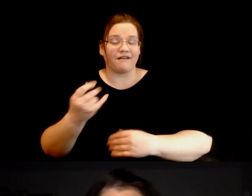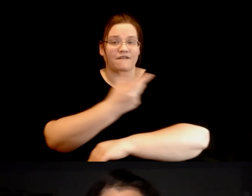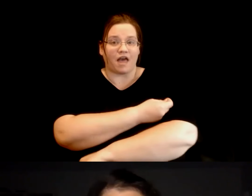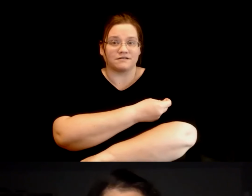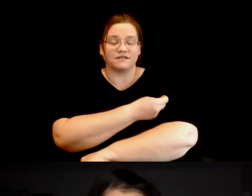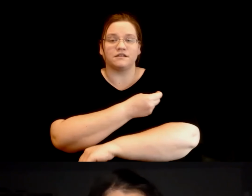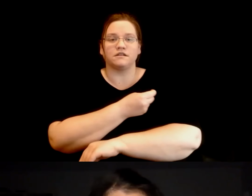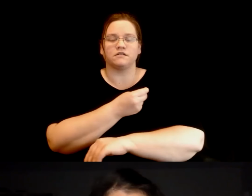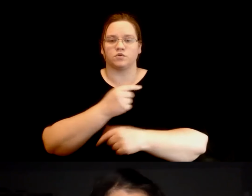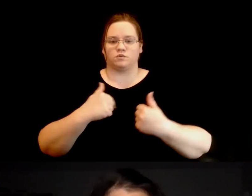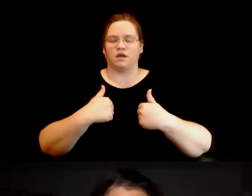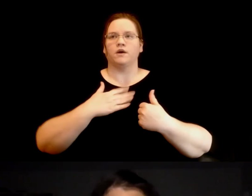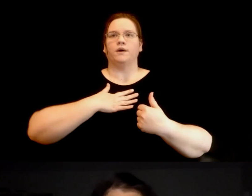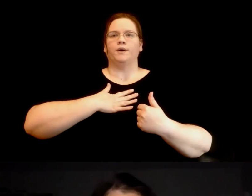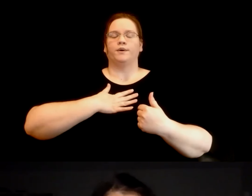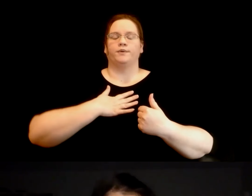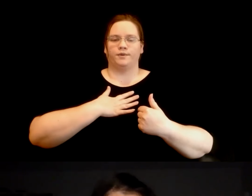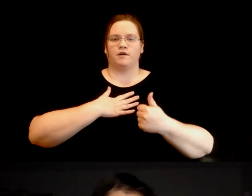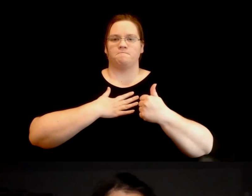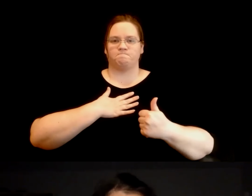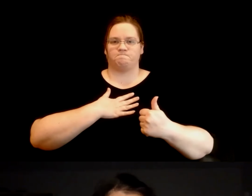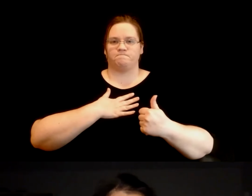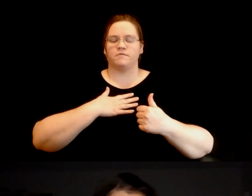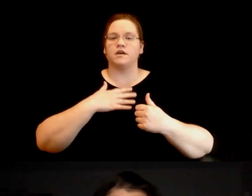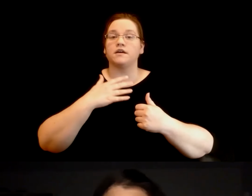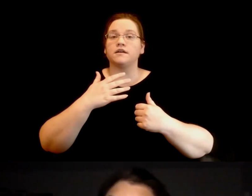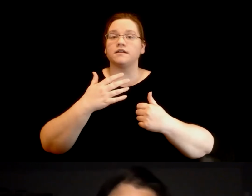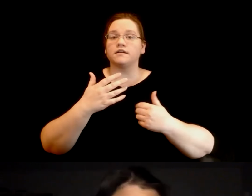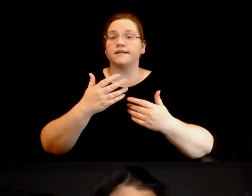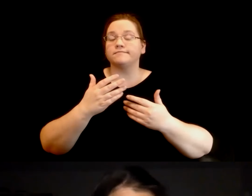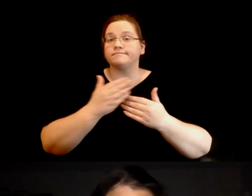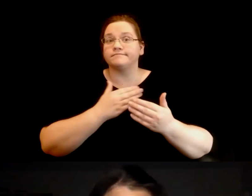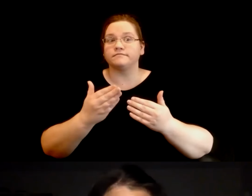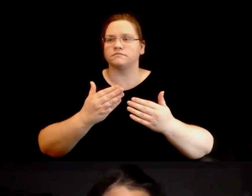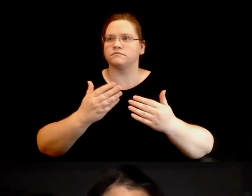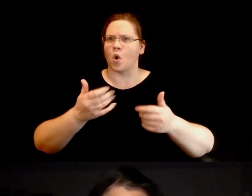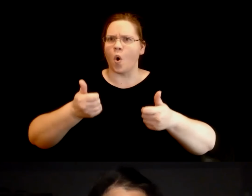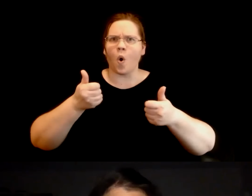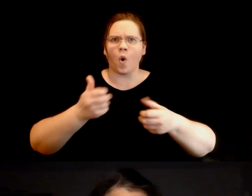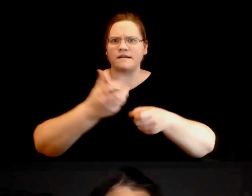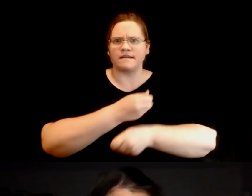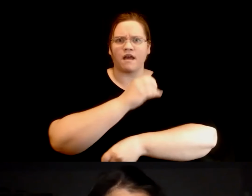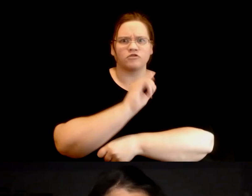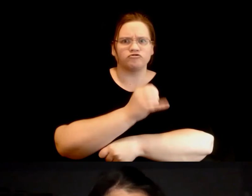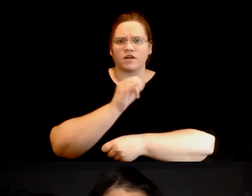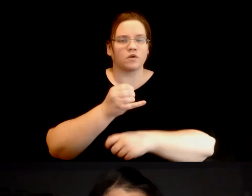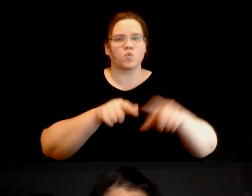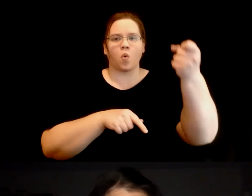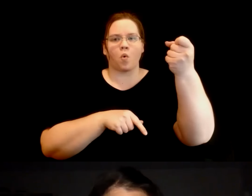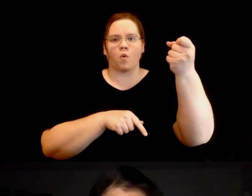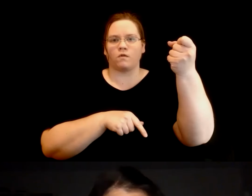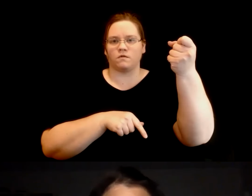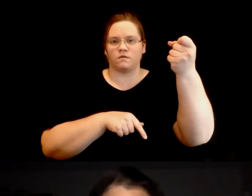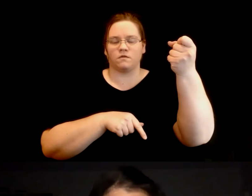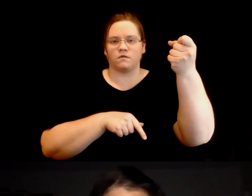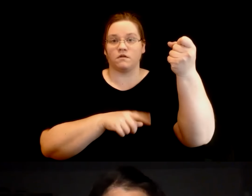to me a reassuring sign that, despite people being very excited to get the J&J vaccine, it was halted initially so we could